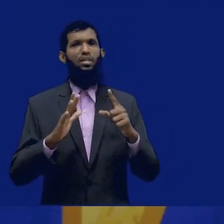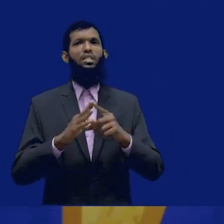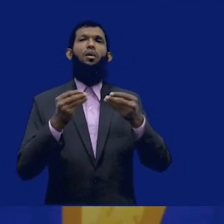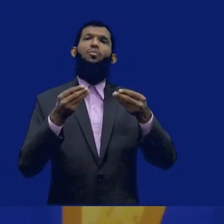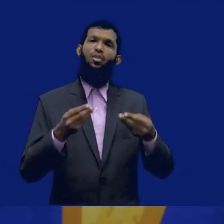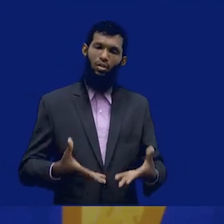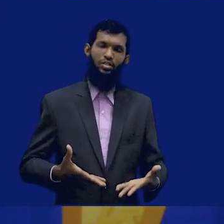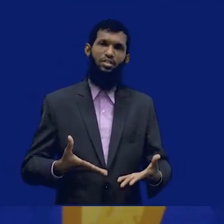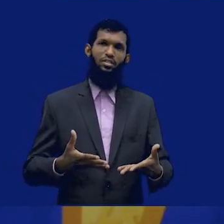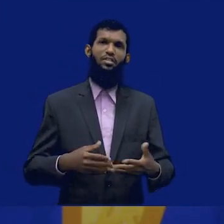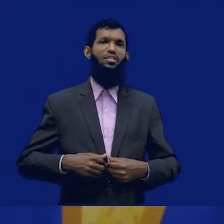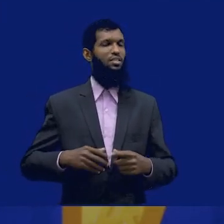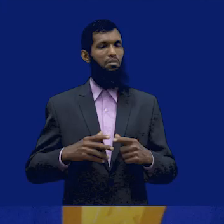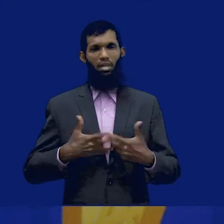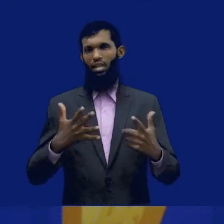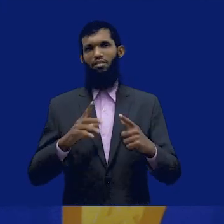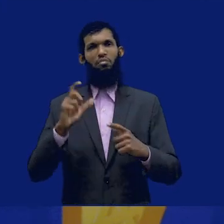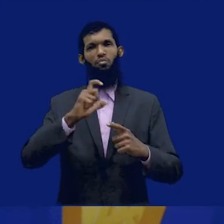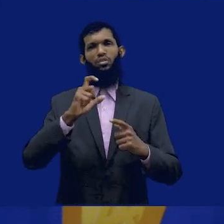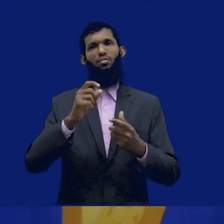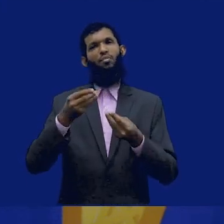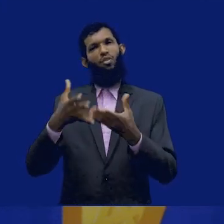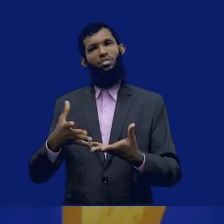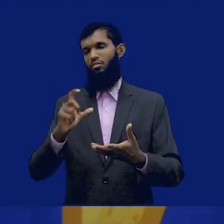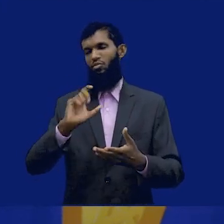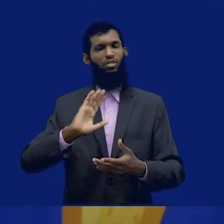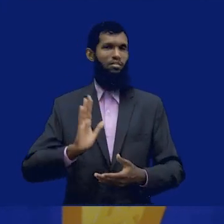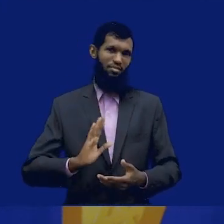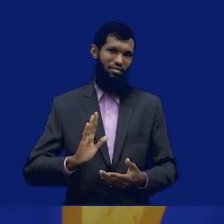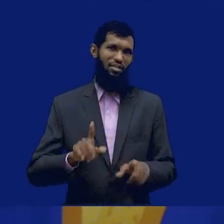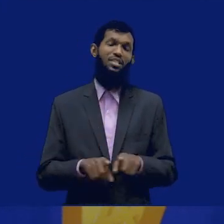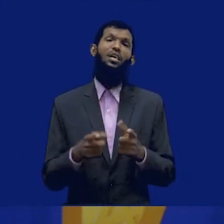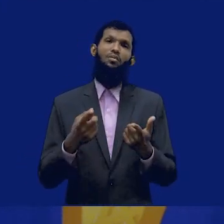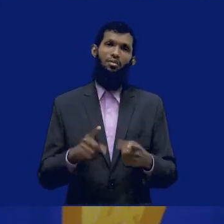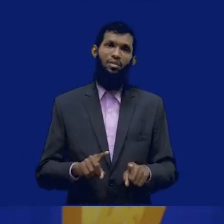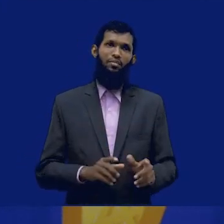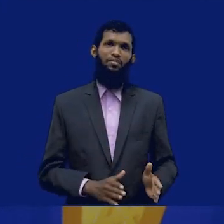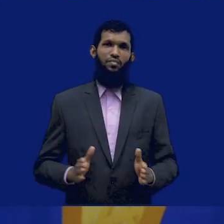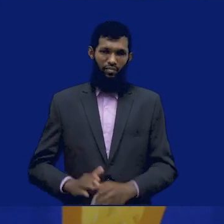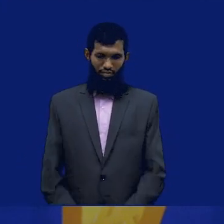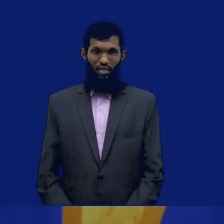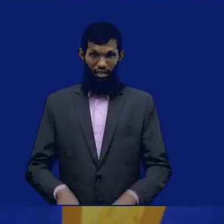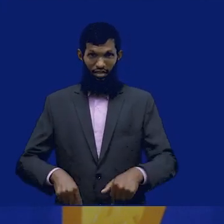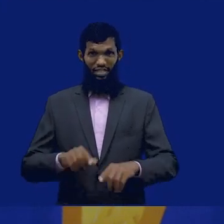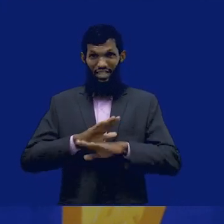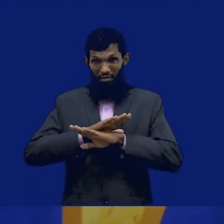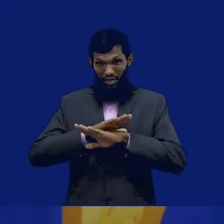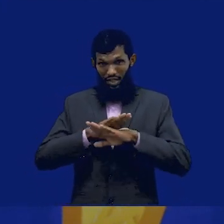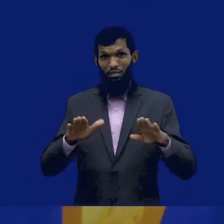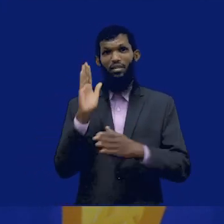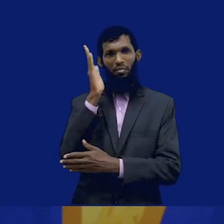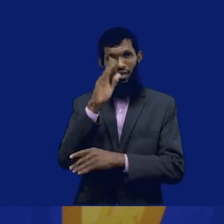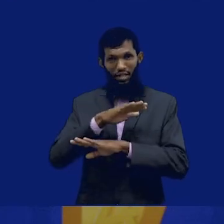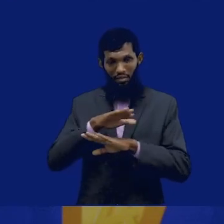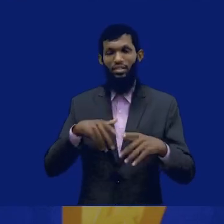will flat out will go outside the folds of Islam, and he will become a disbeliever in that regard.